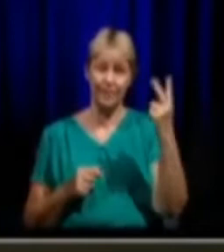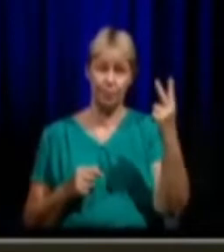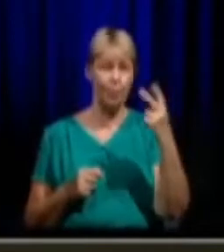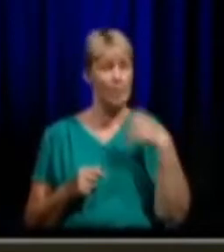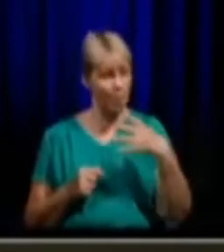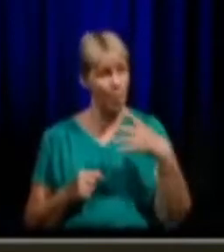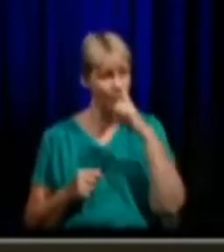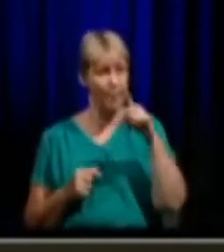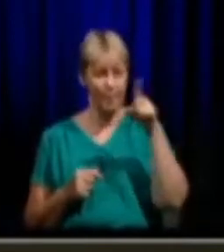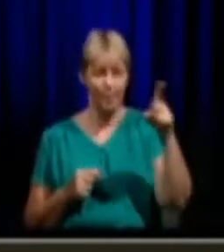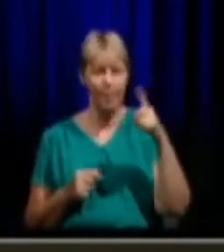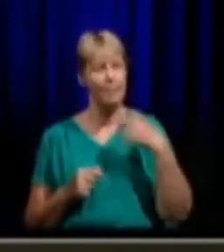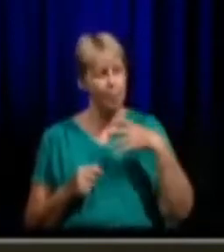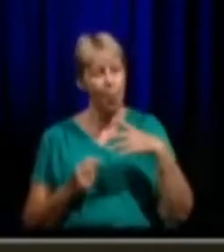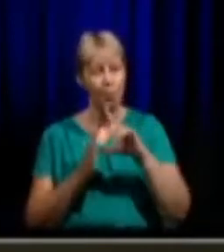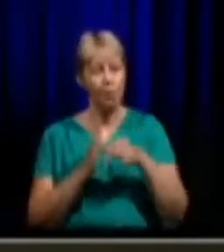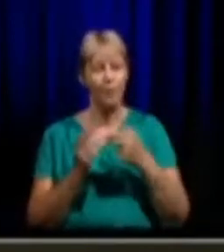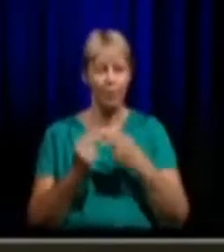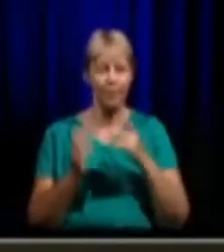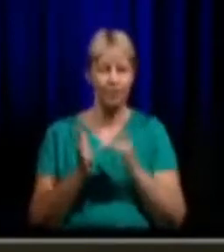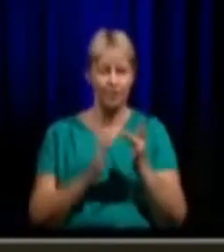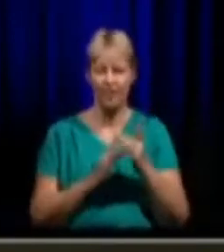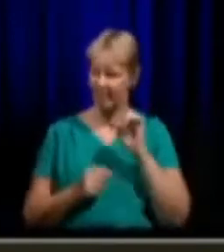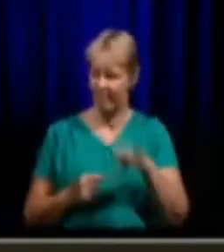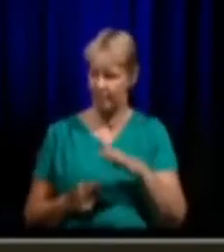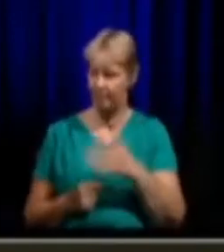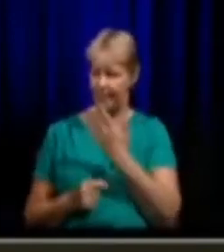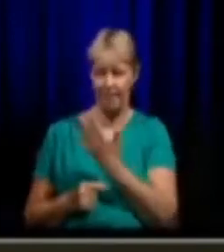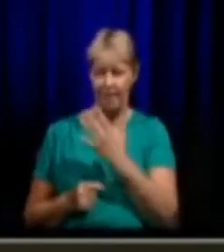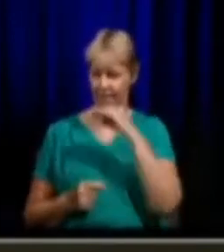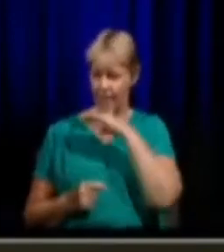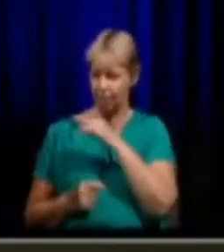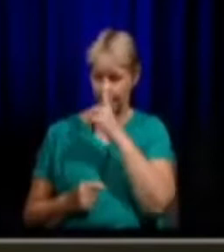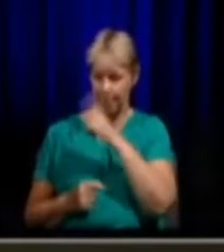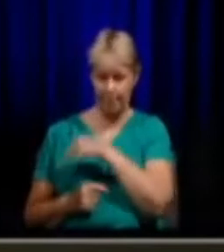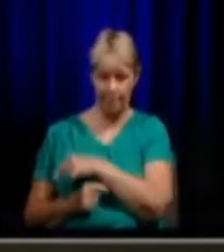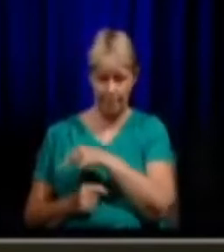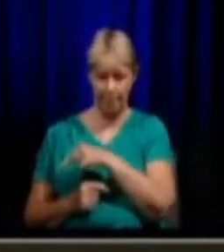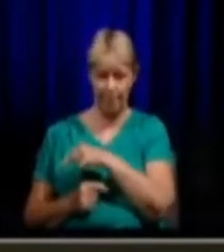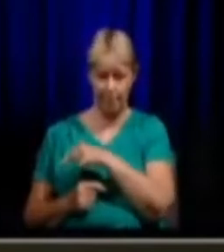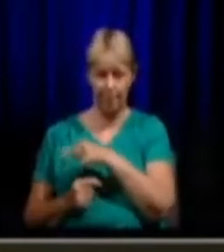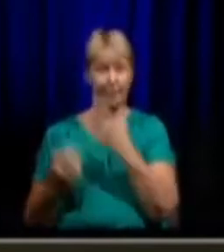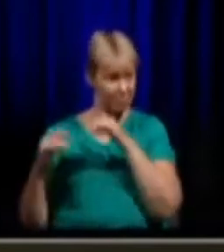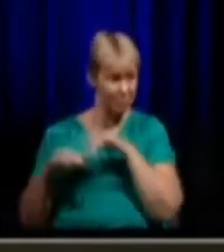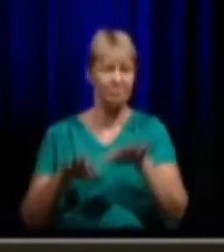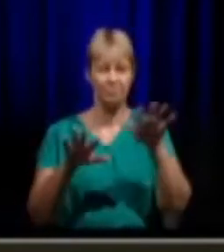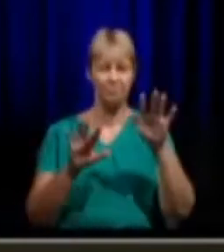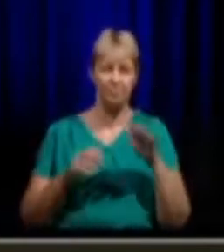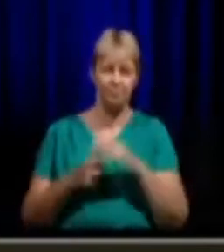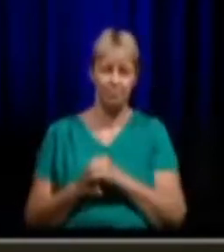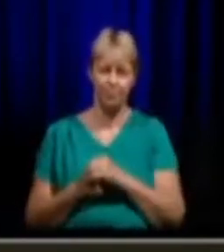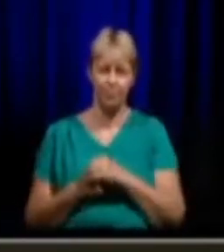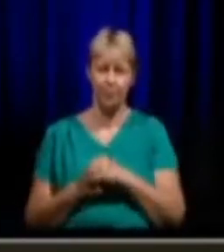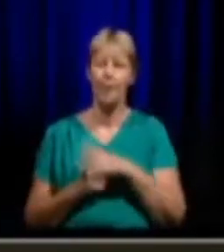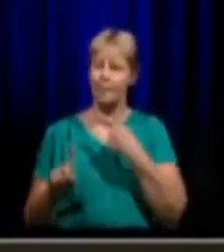more intentional time with Jesus than did the 500 he sent them out. Then, of course, there are the 12 that we know and we think